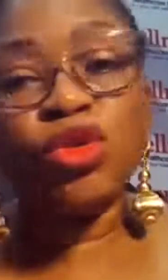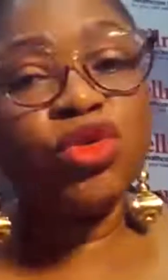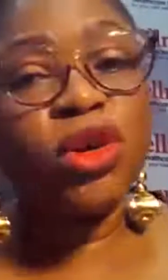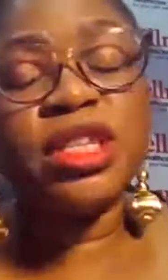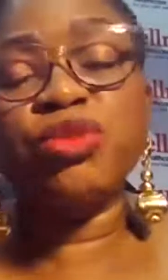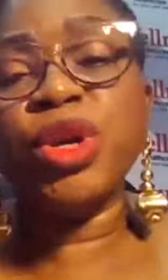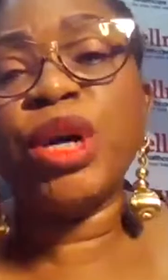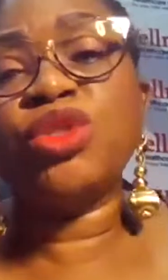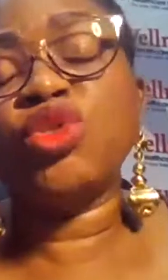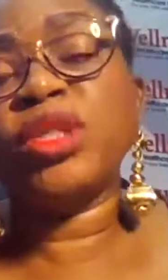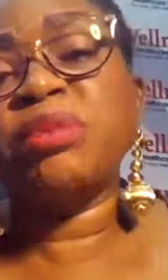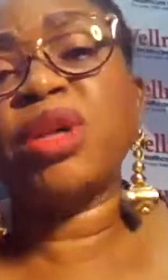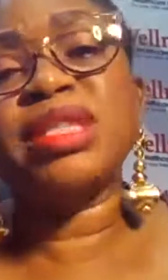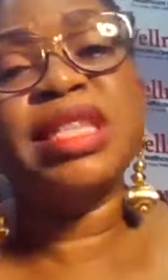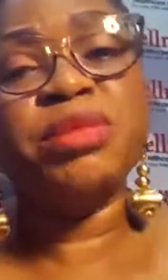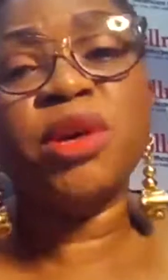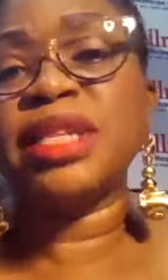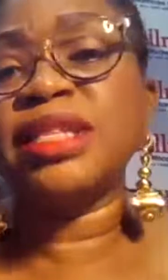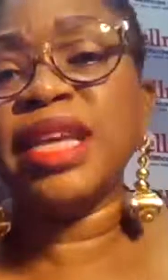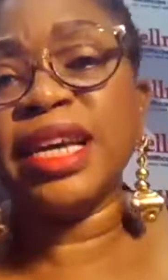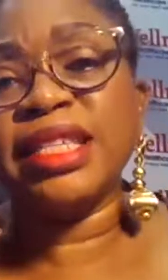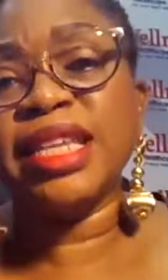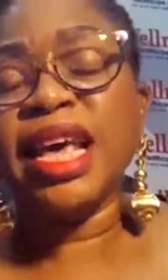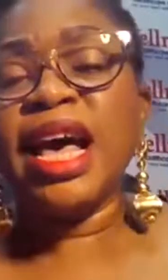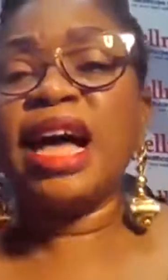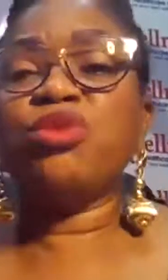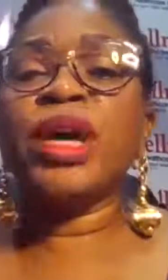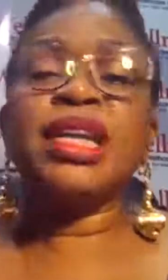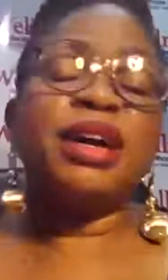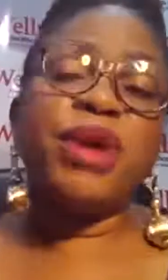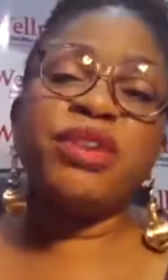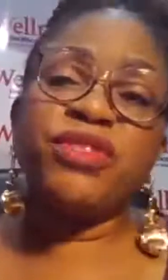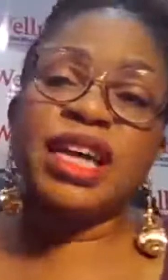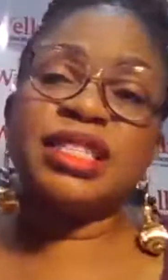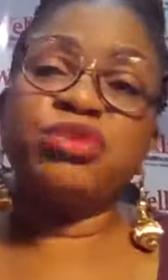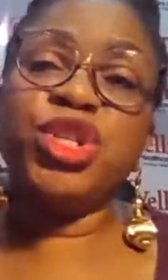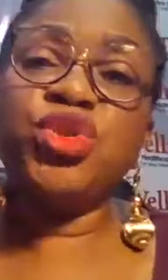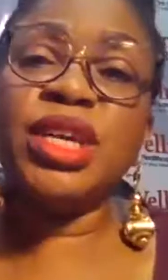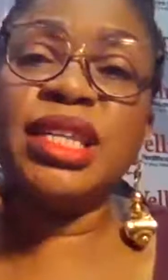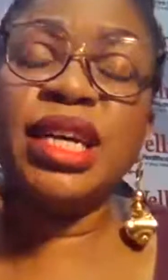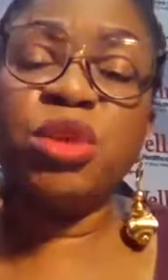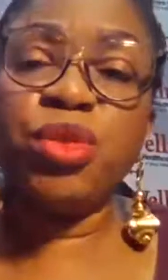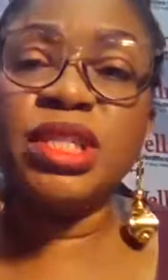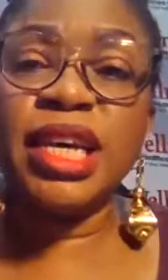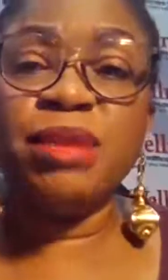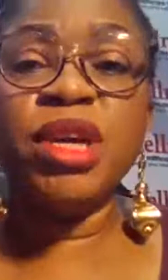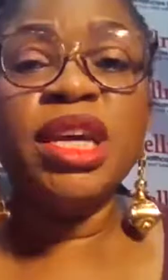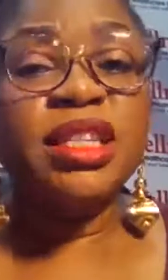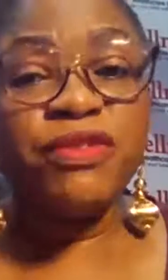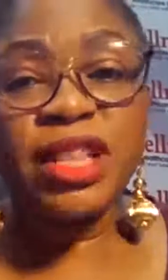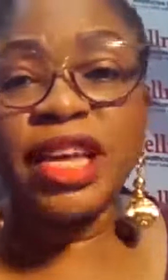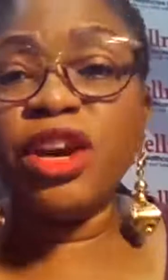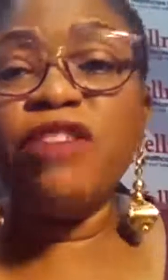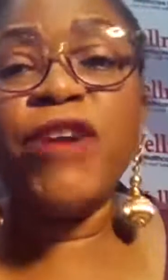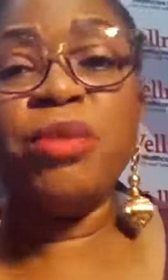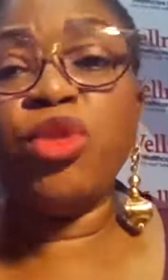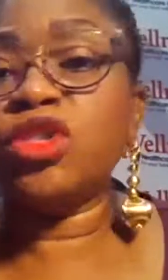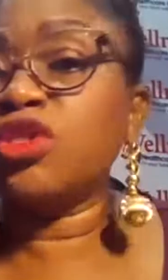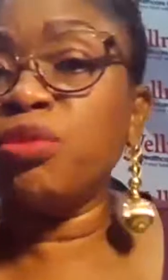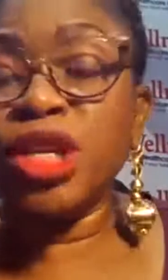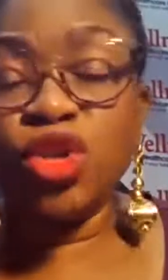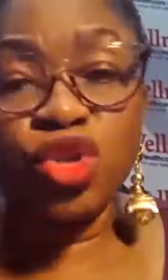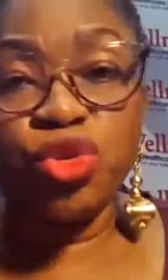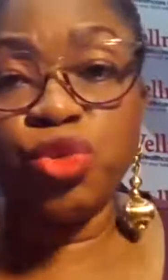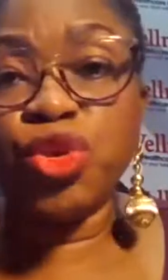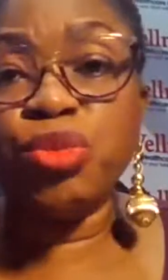were also taught about the symptoms and signs, and when there are red flags that we should get help on time. The fact that you have fibroids